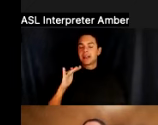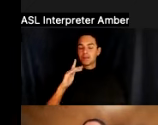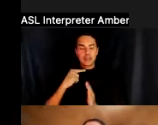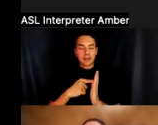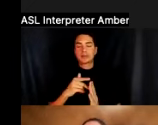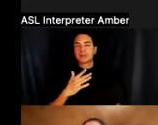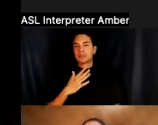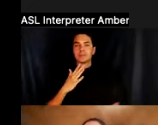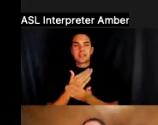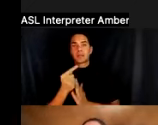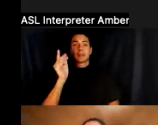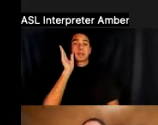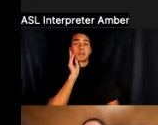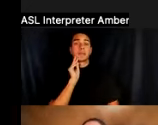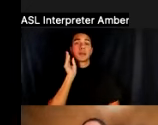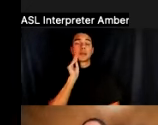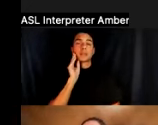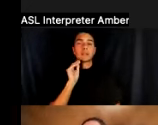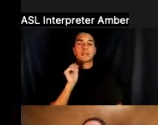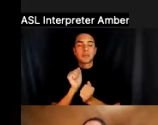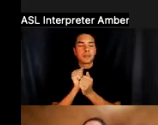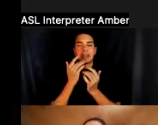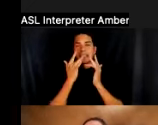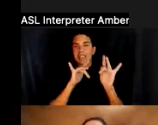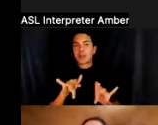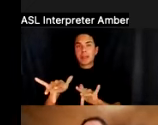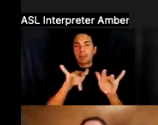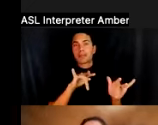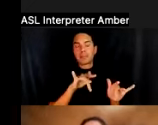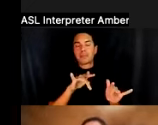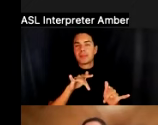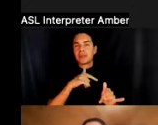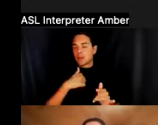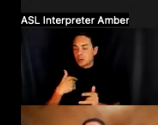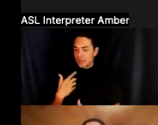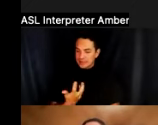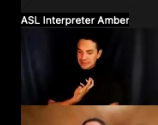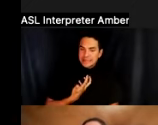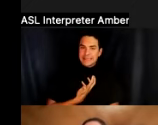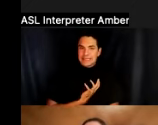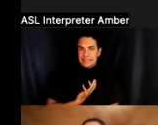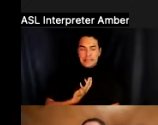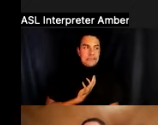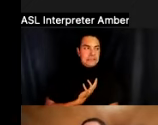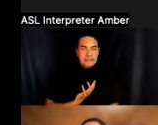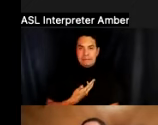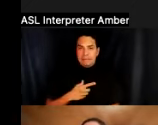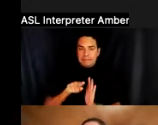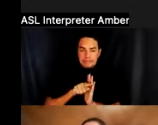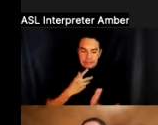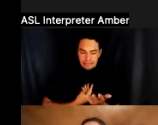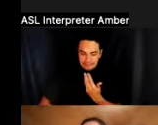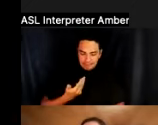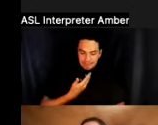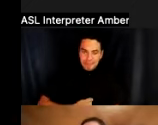into something people would stereotype is something that we carry with us. And how do we change that, right? So folks